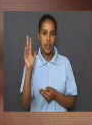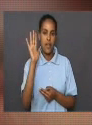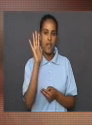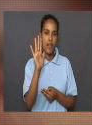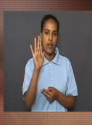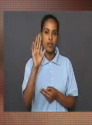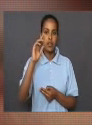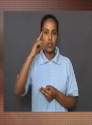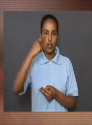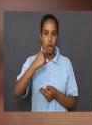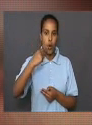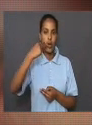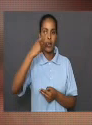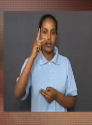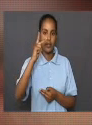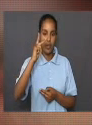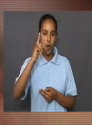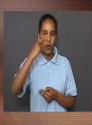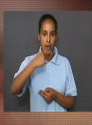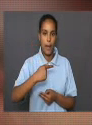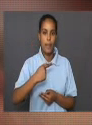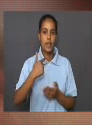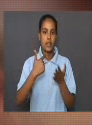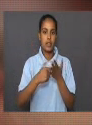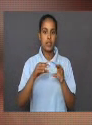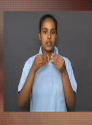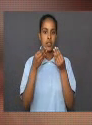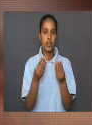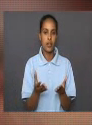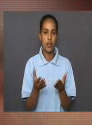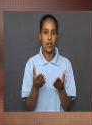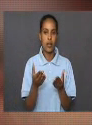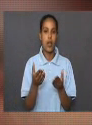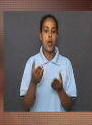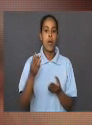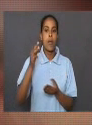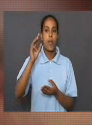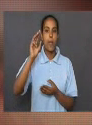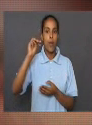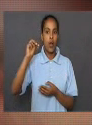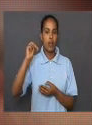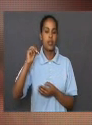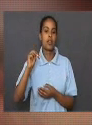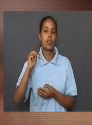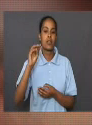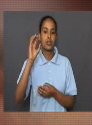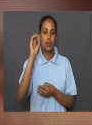0.035 kilograms. This gives us a molality of